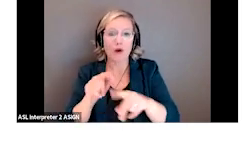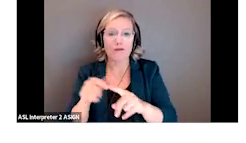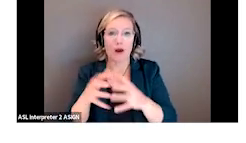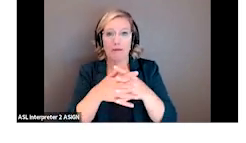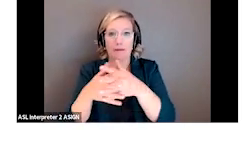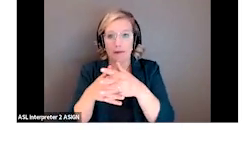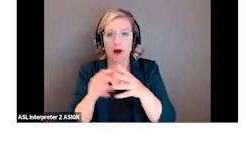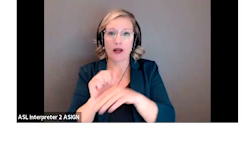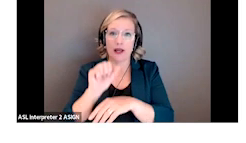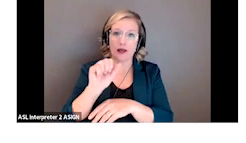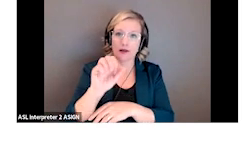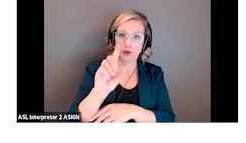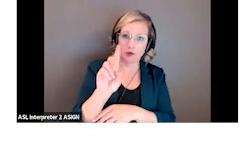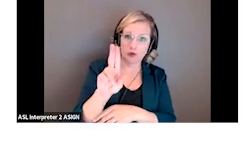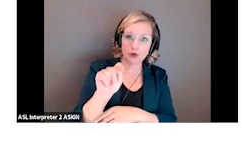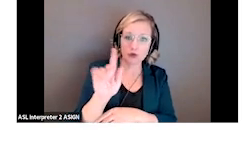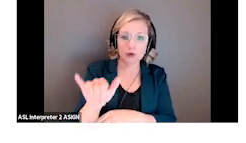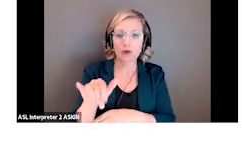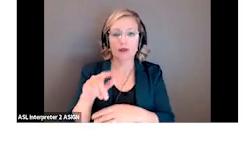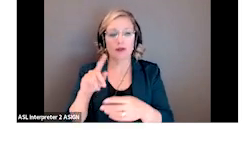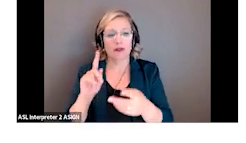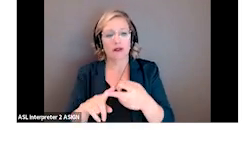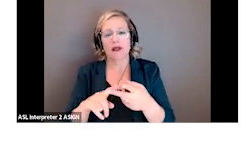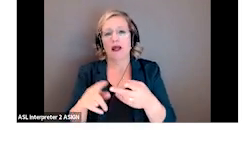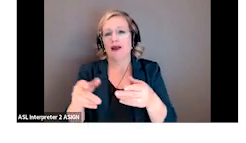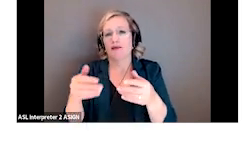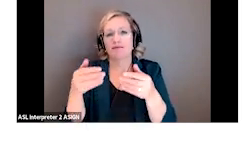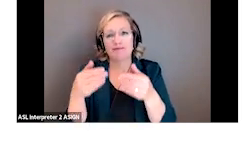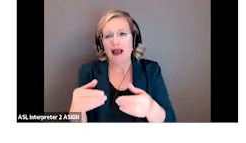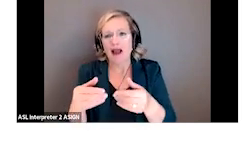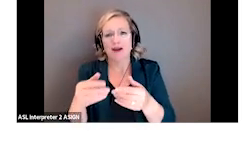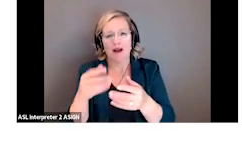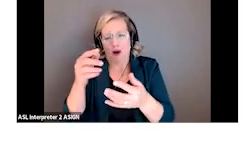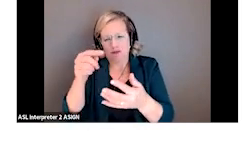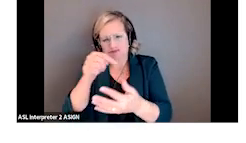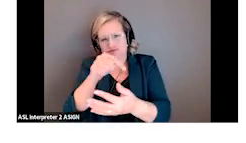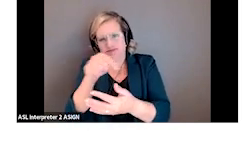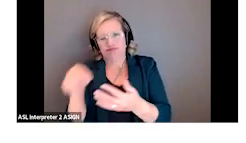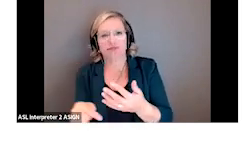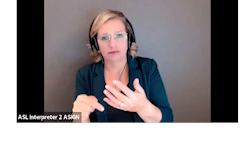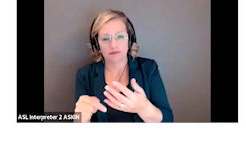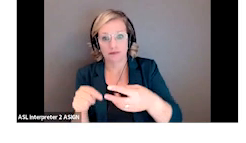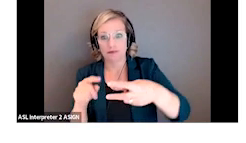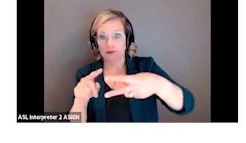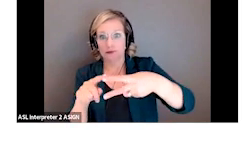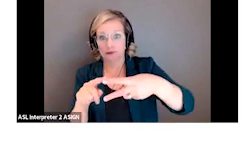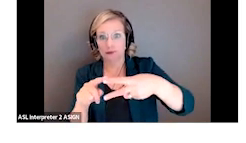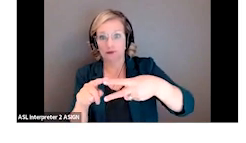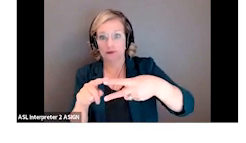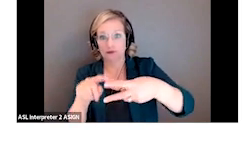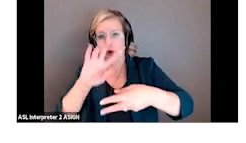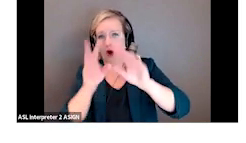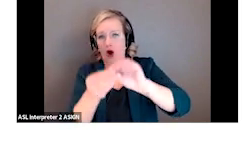into your facility, packaging that goes on, etc. And then the channel fees are those things